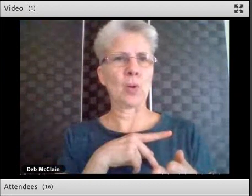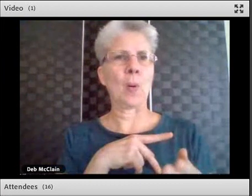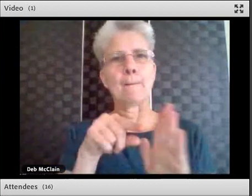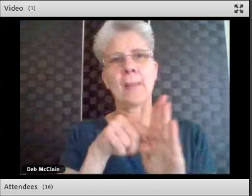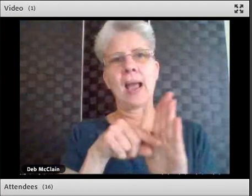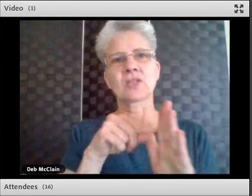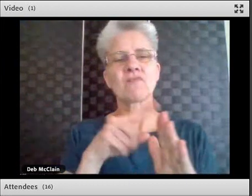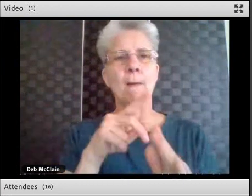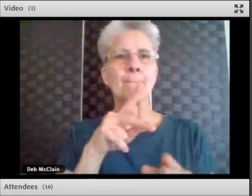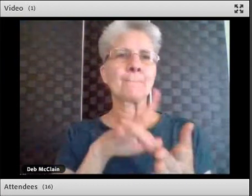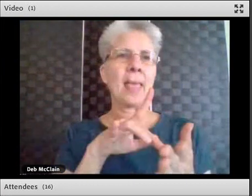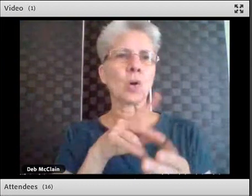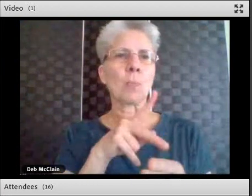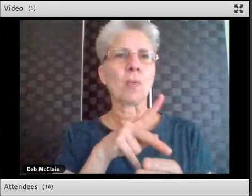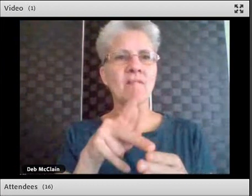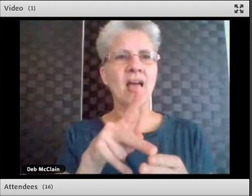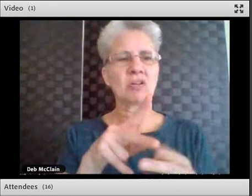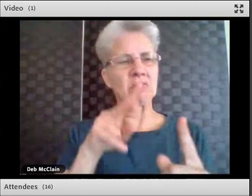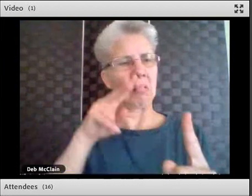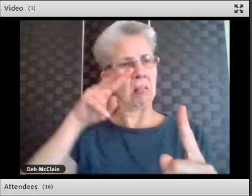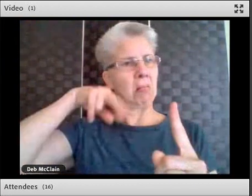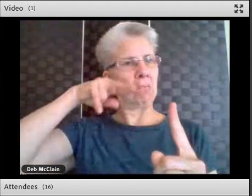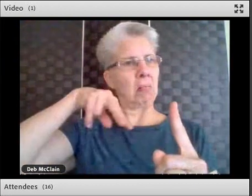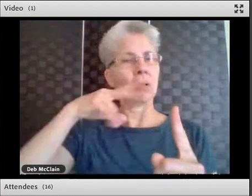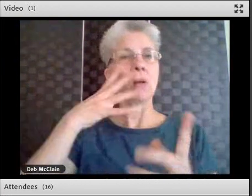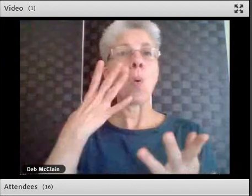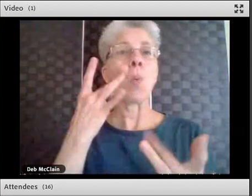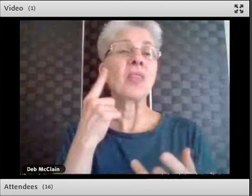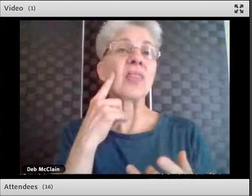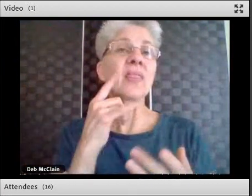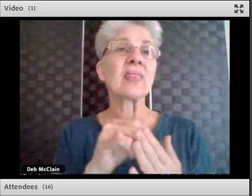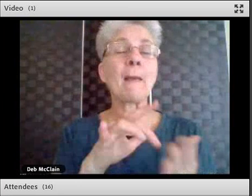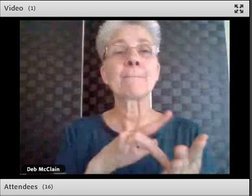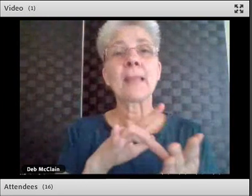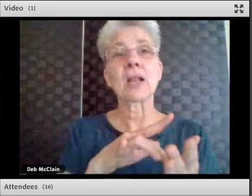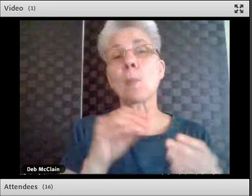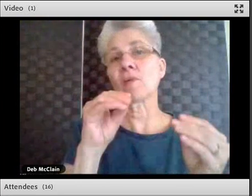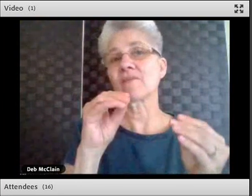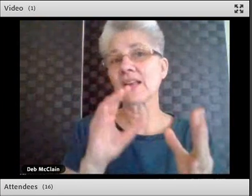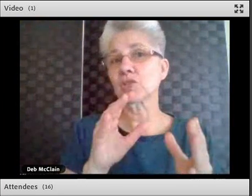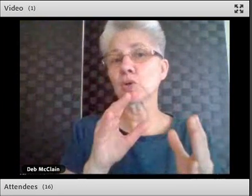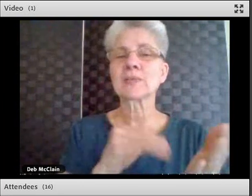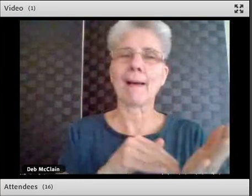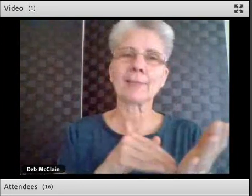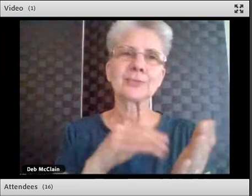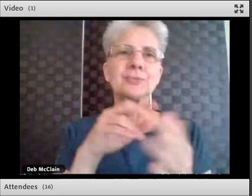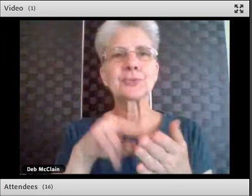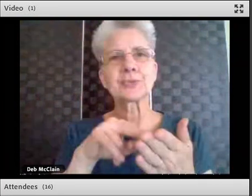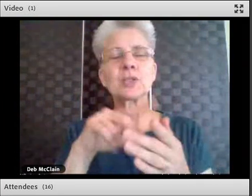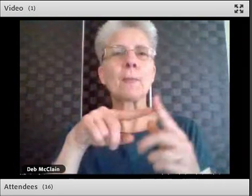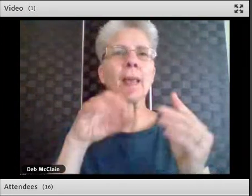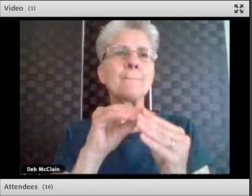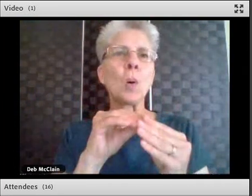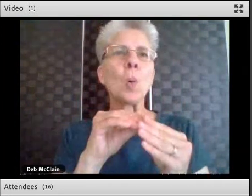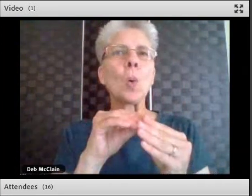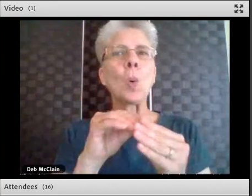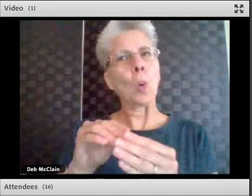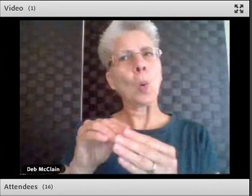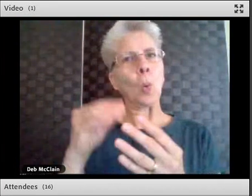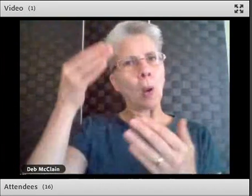medical professionals, which seems astounding to me because you would think that medical professionals would be more